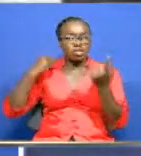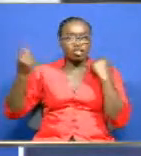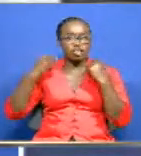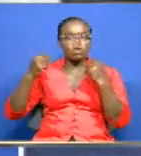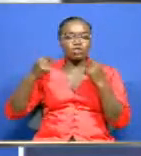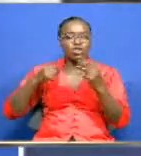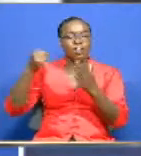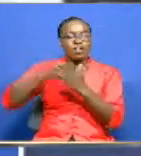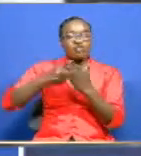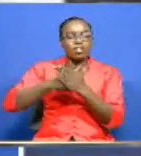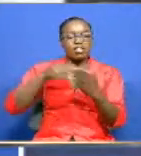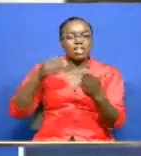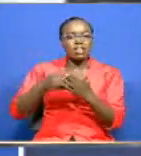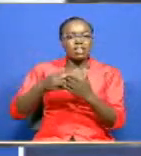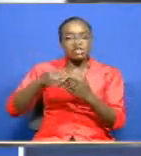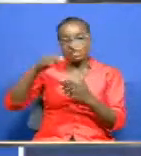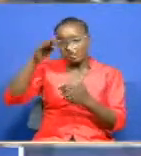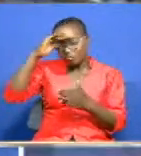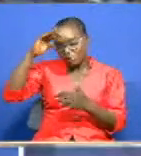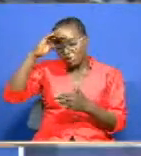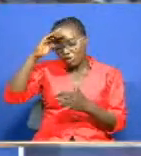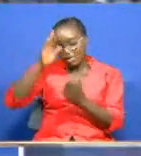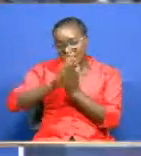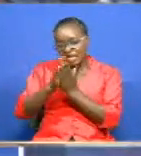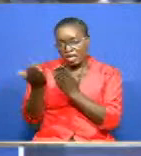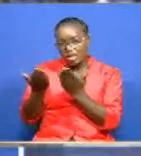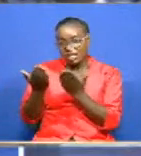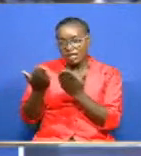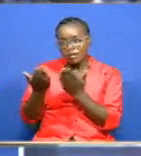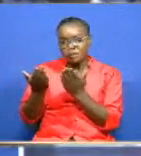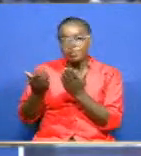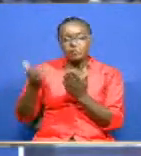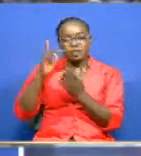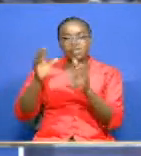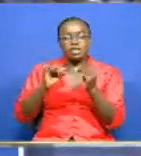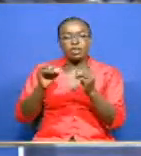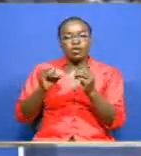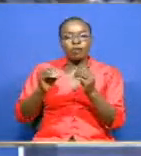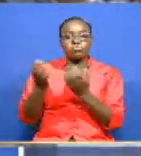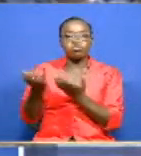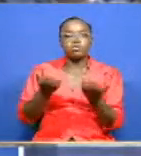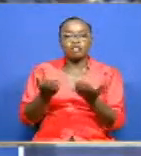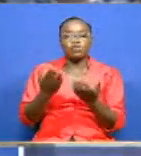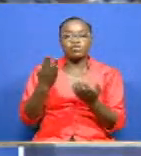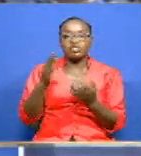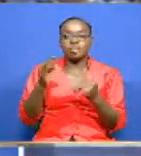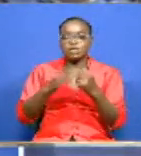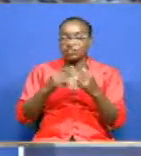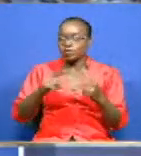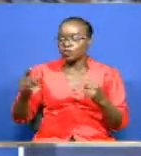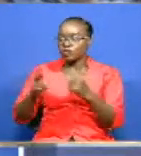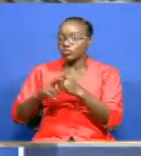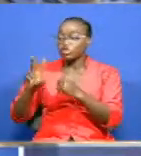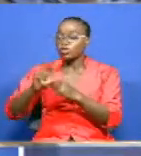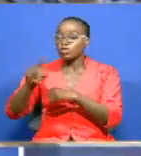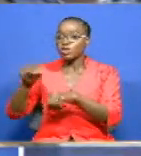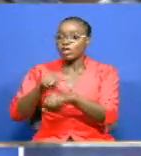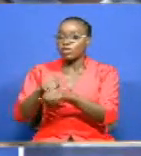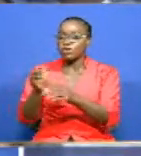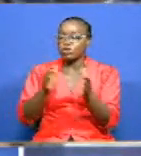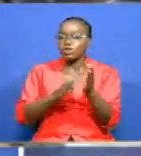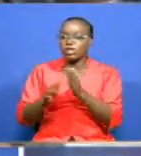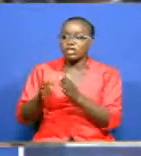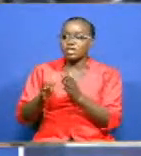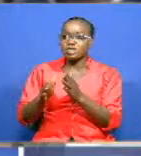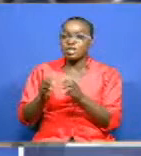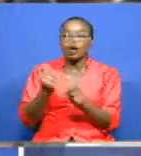against illicit brew and all illegal trade. And within the next 48 to 72 hours, we are going to reorganize our deployment in